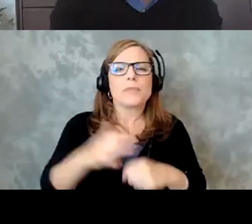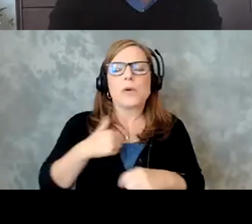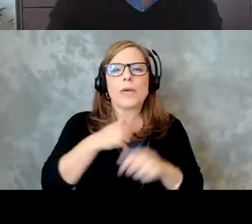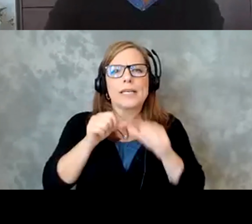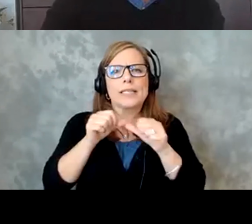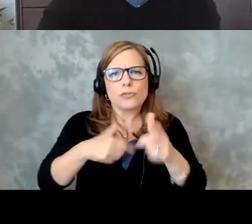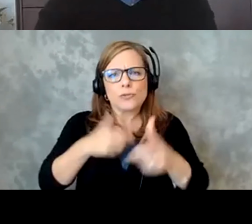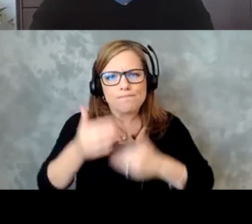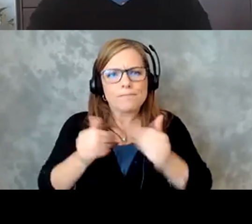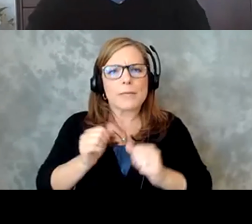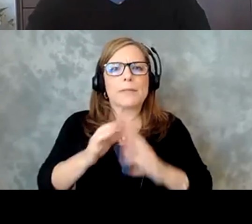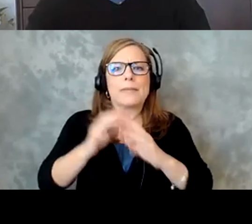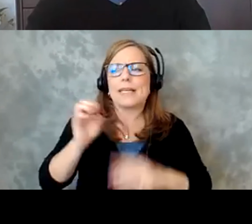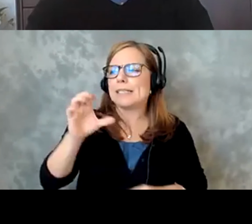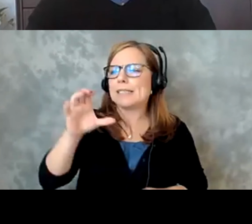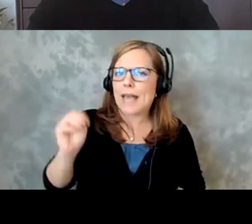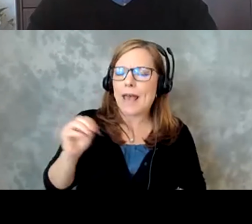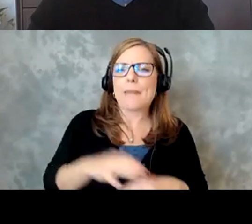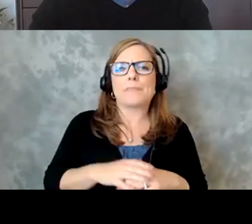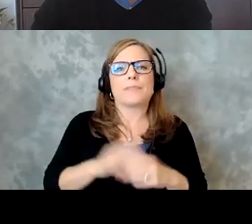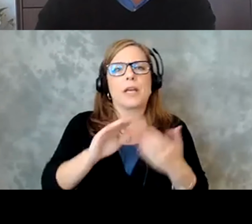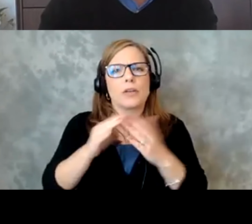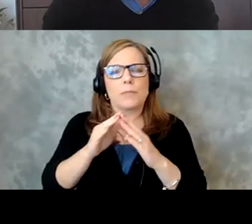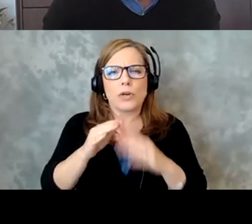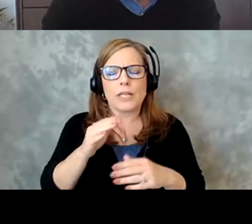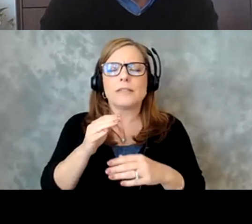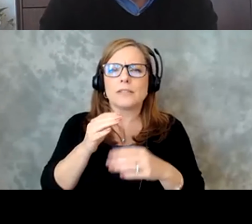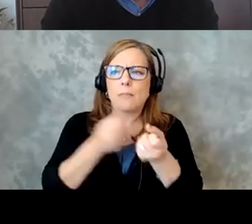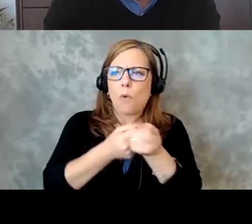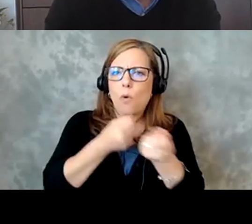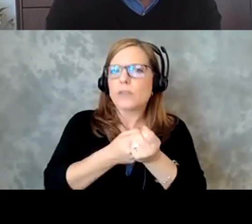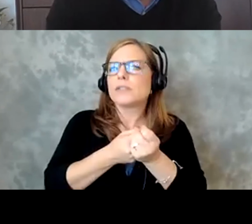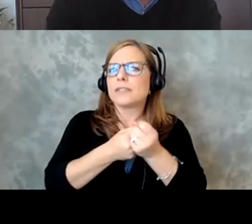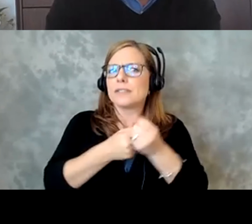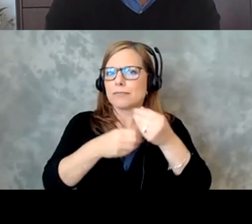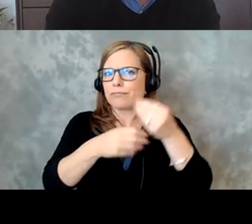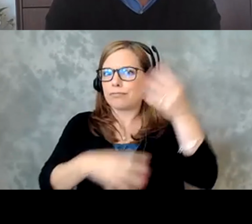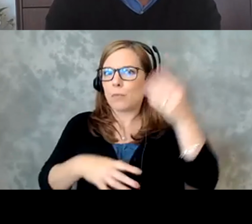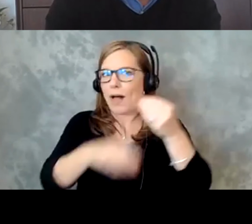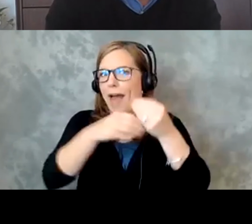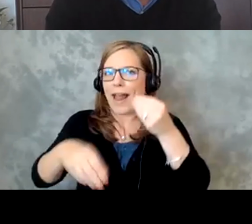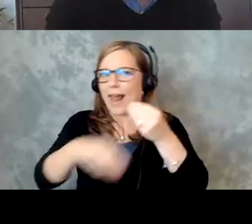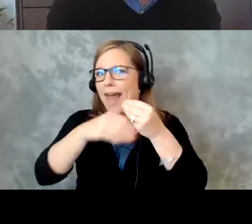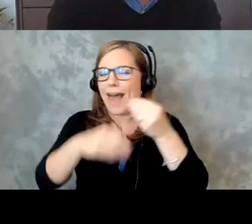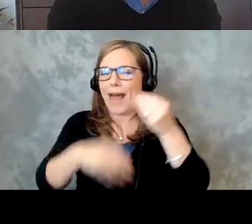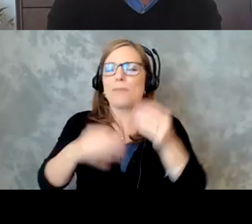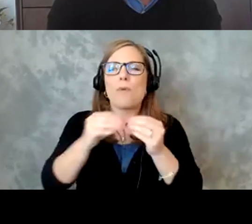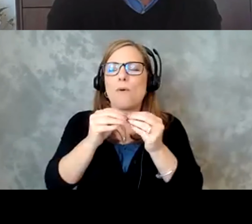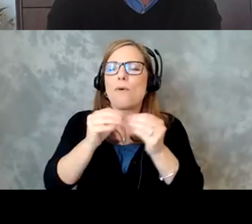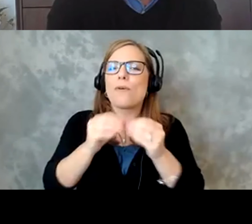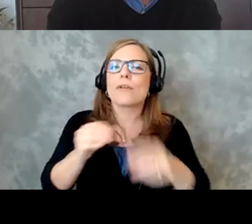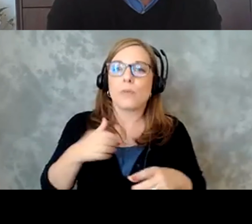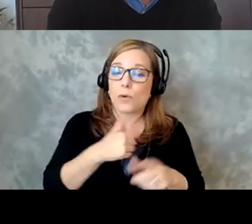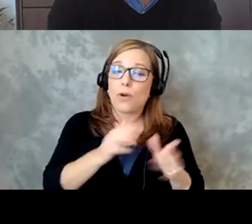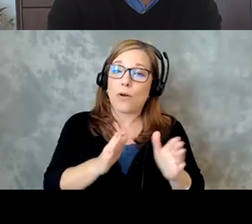enhanced care management and community supports over the coming years, we are also preparing for that 2023, which feels